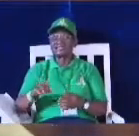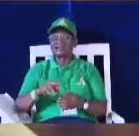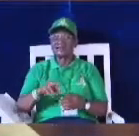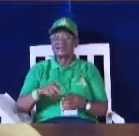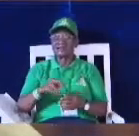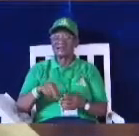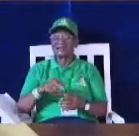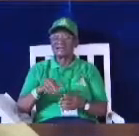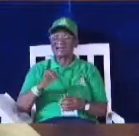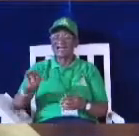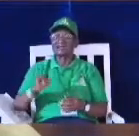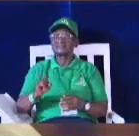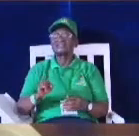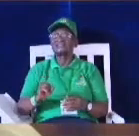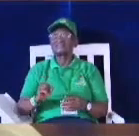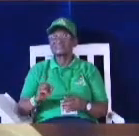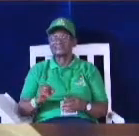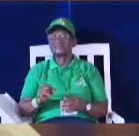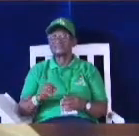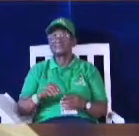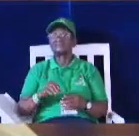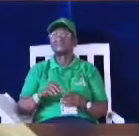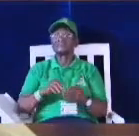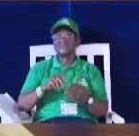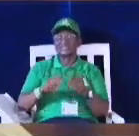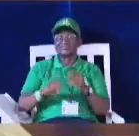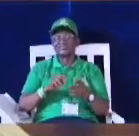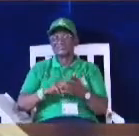people? I'm dancing because your back is aching.